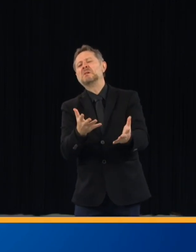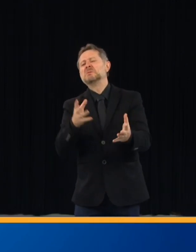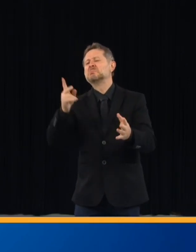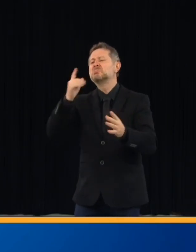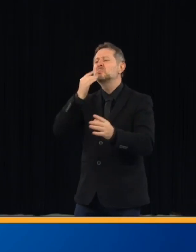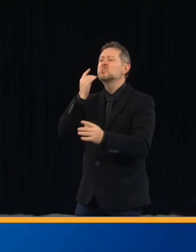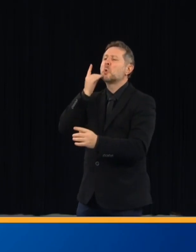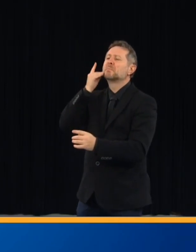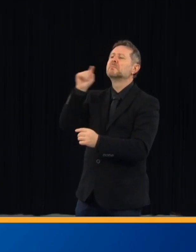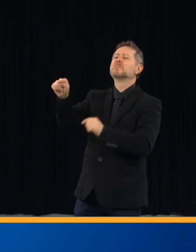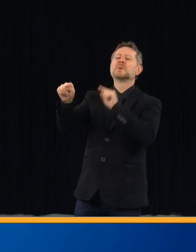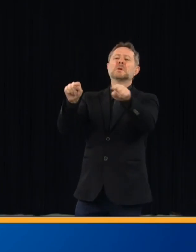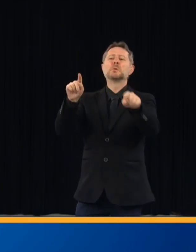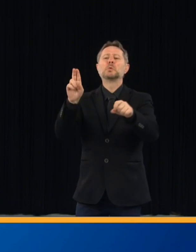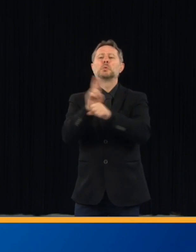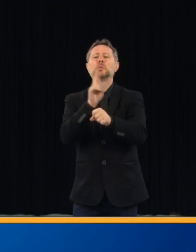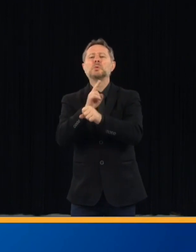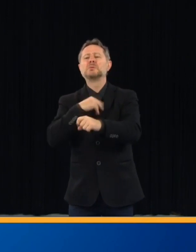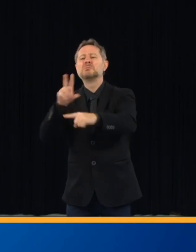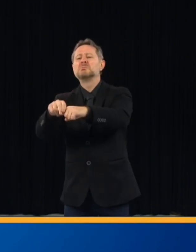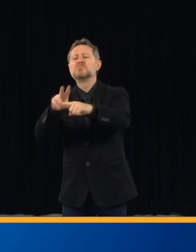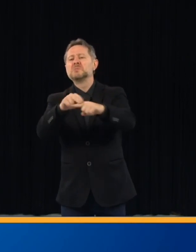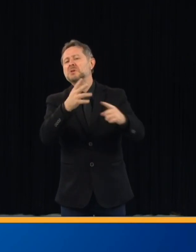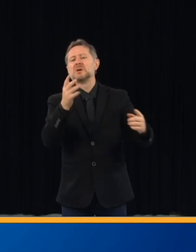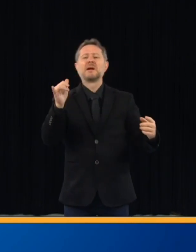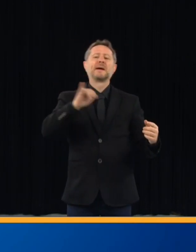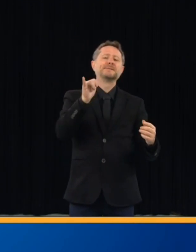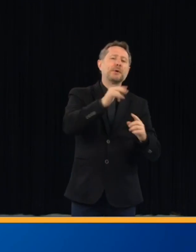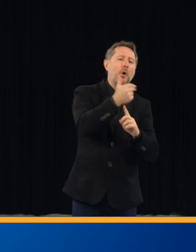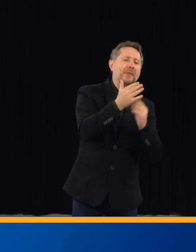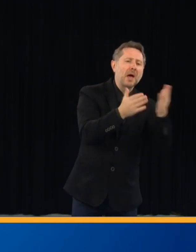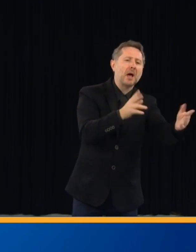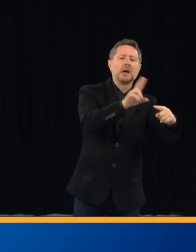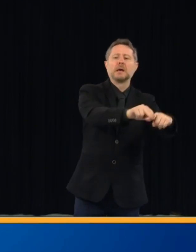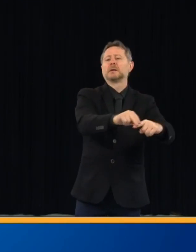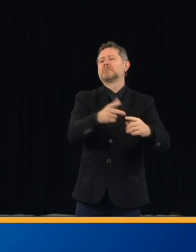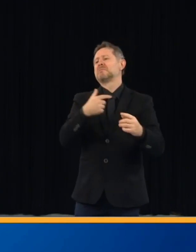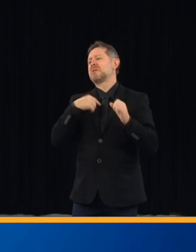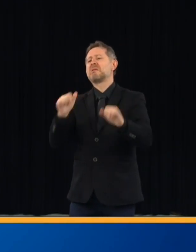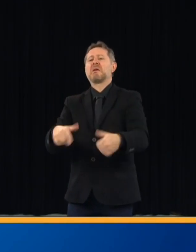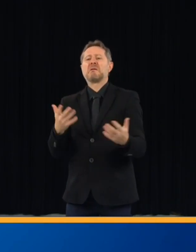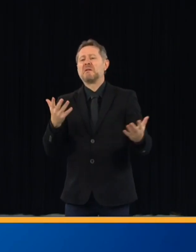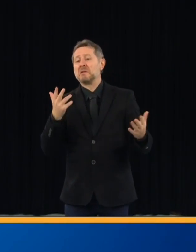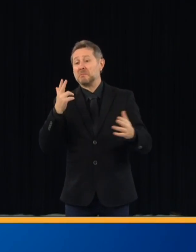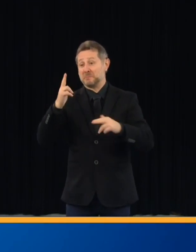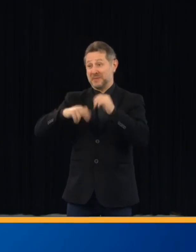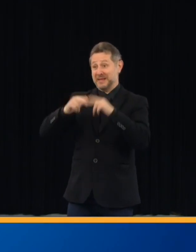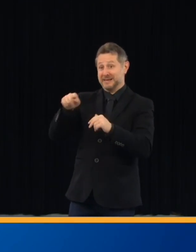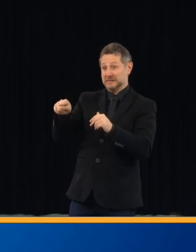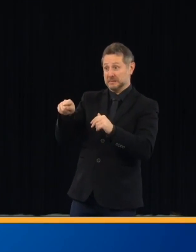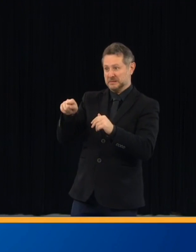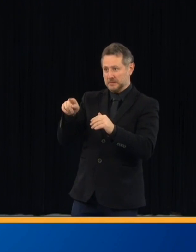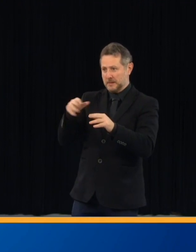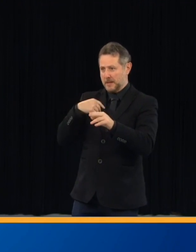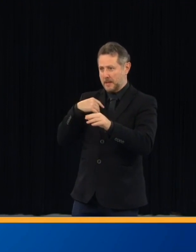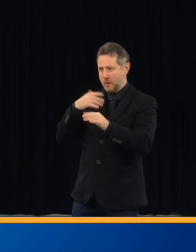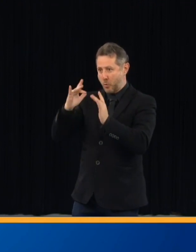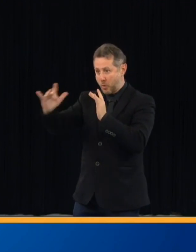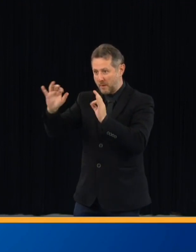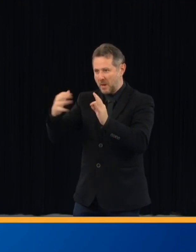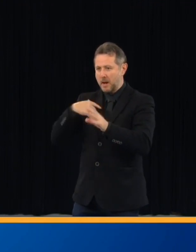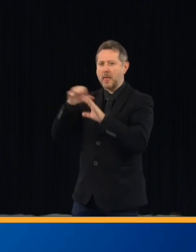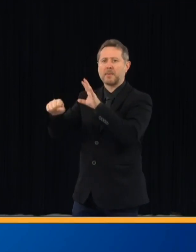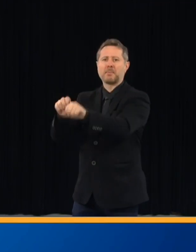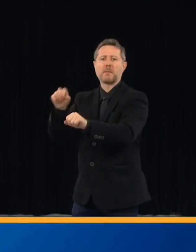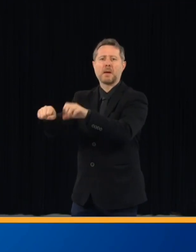acquire hotels, we can acquire physical structures with beds in them. Of